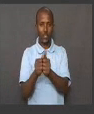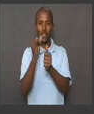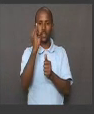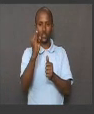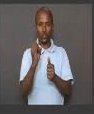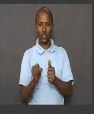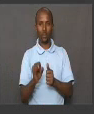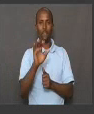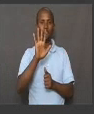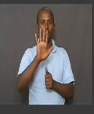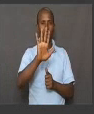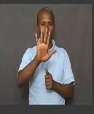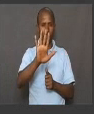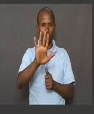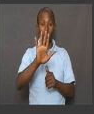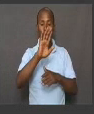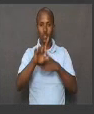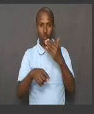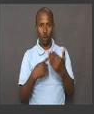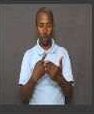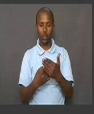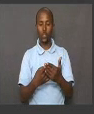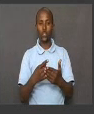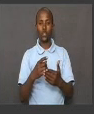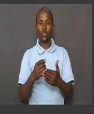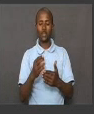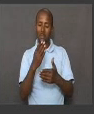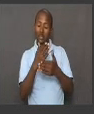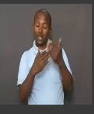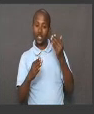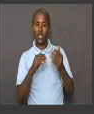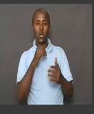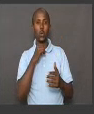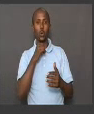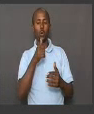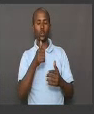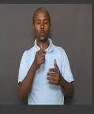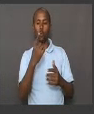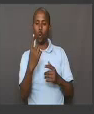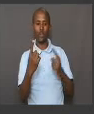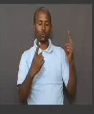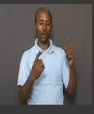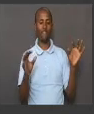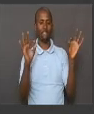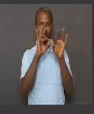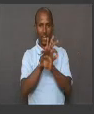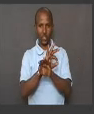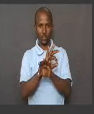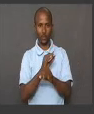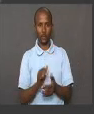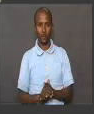integer 5. So it is certainly not a one-to-one